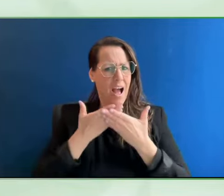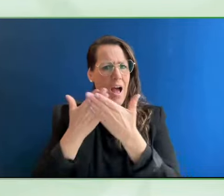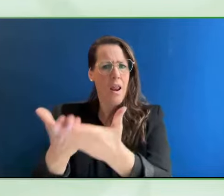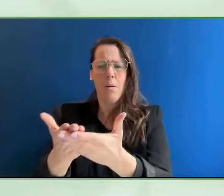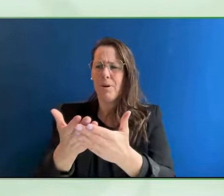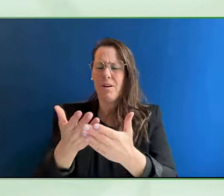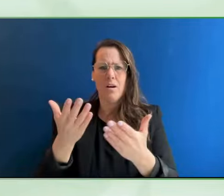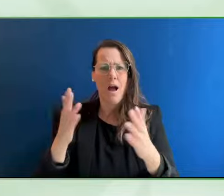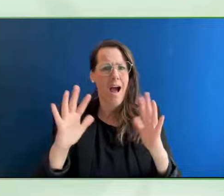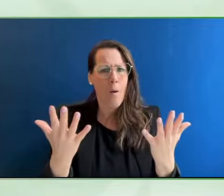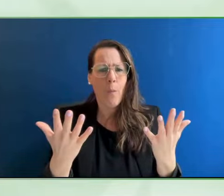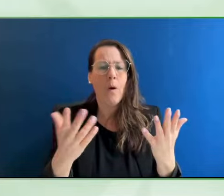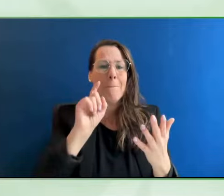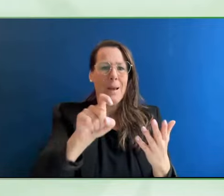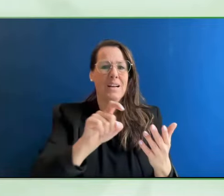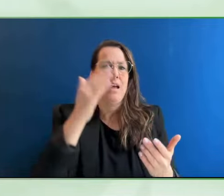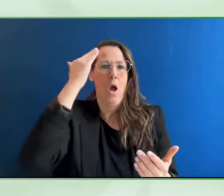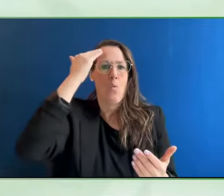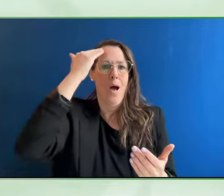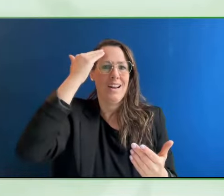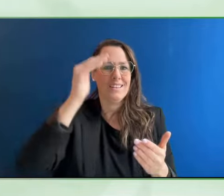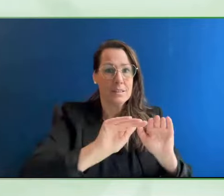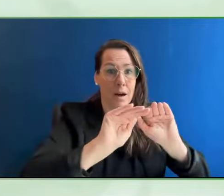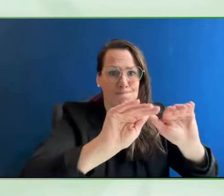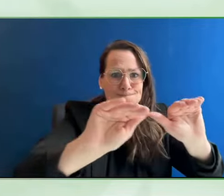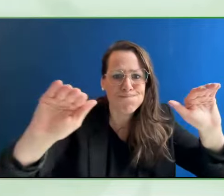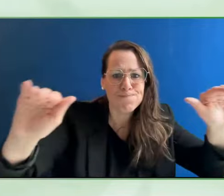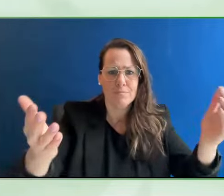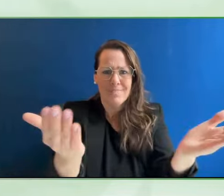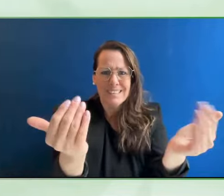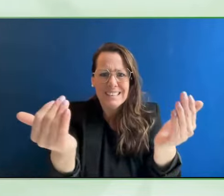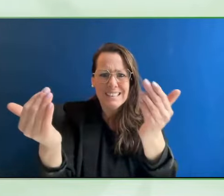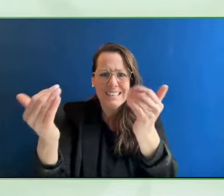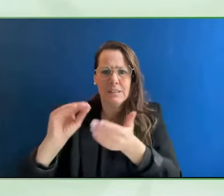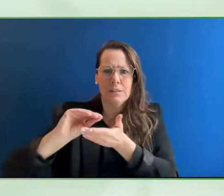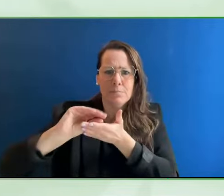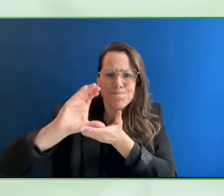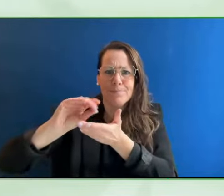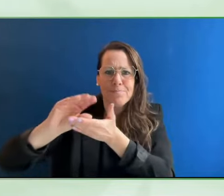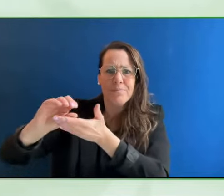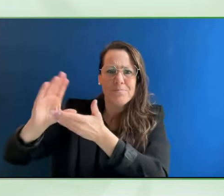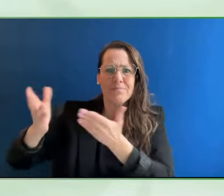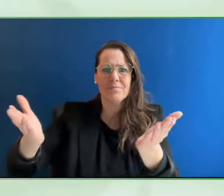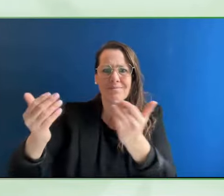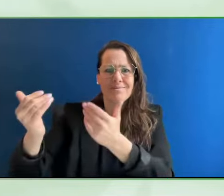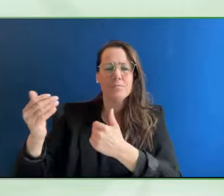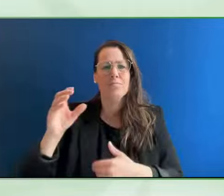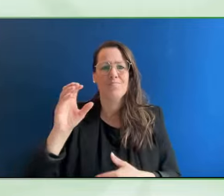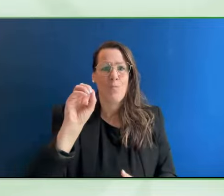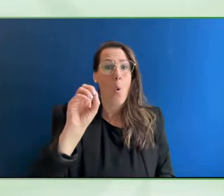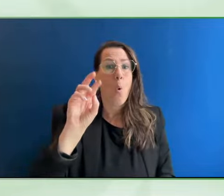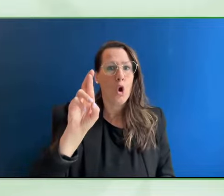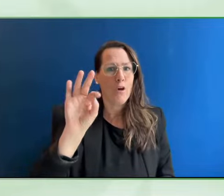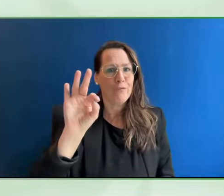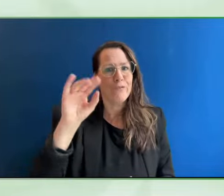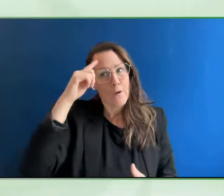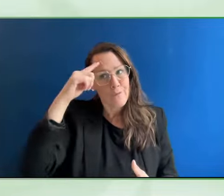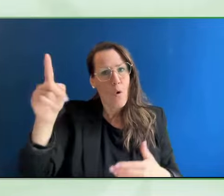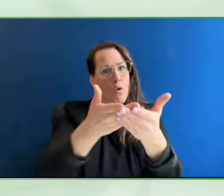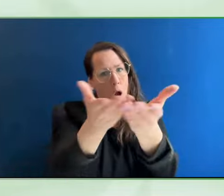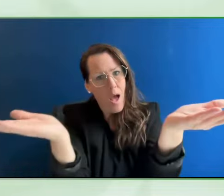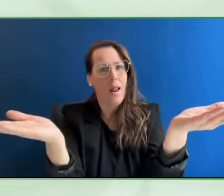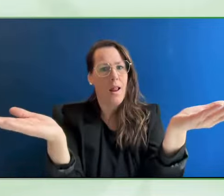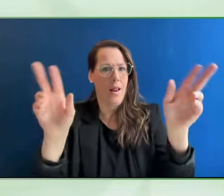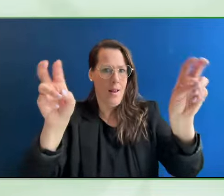besides I hope we don't need them in some years anymore. You just said it, how important